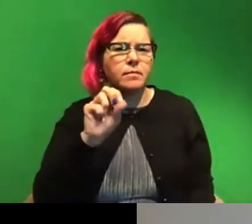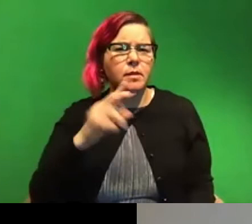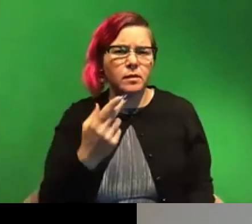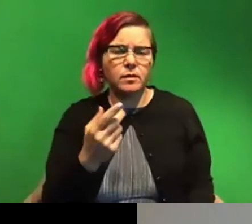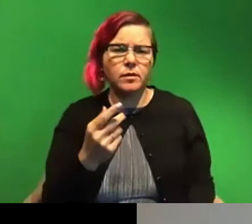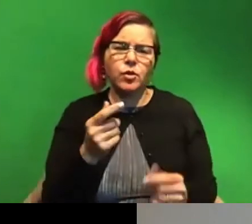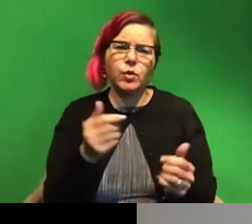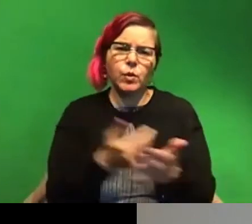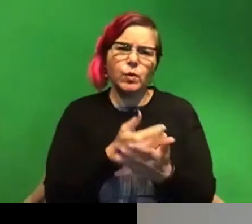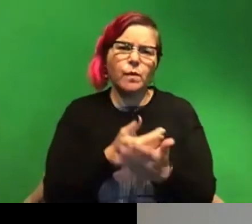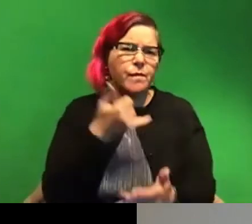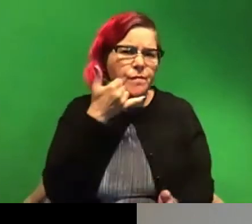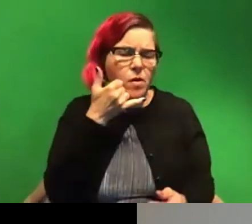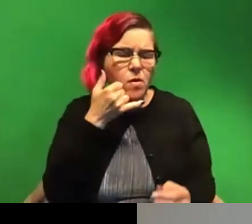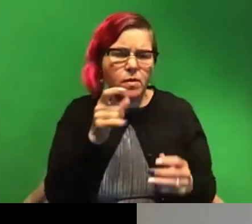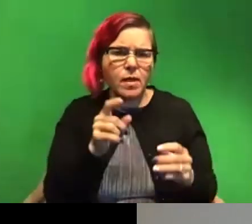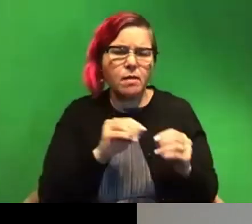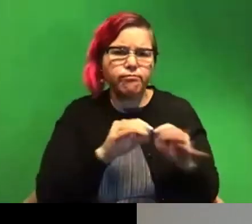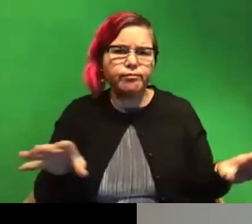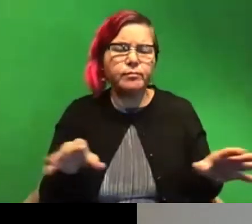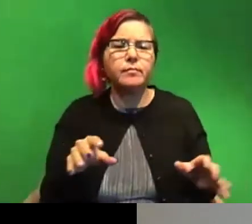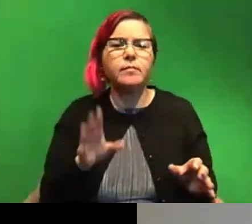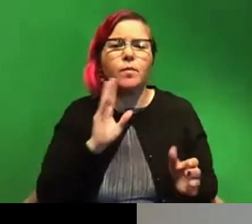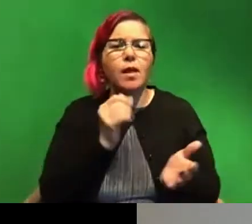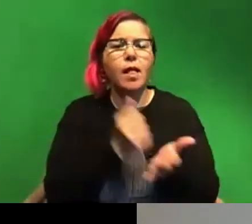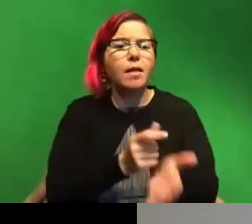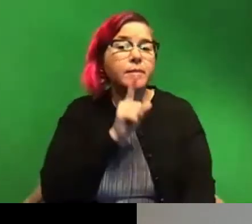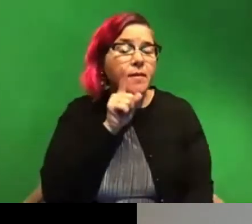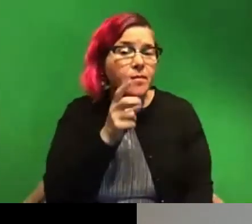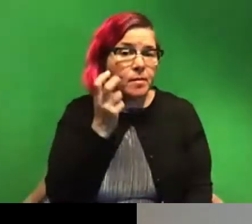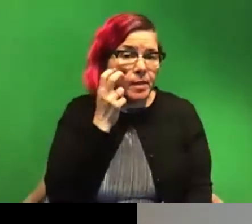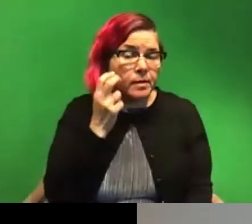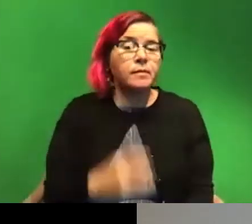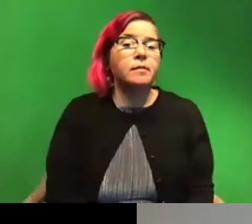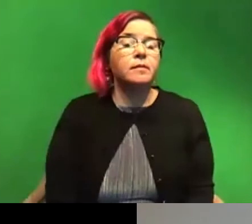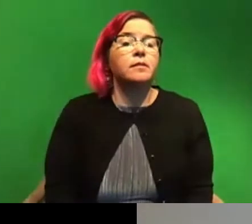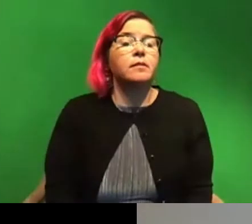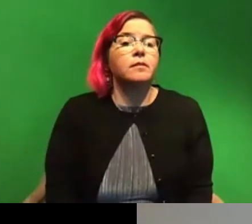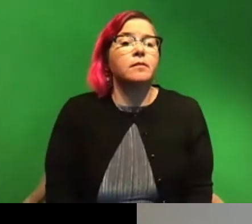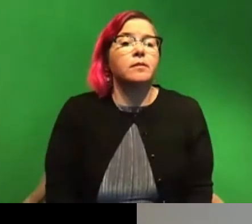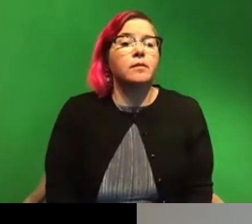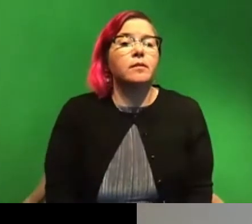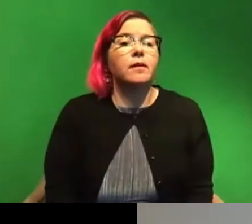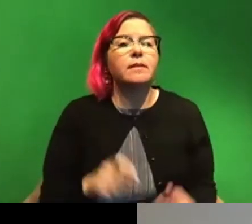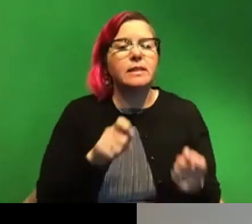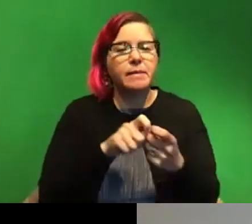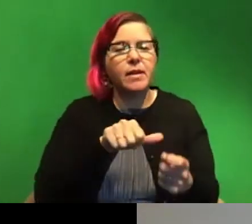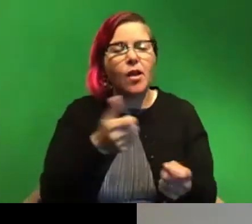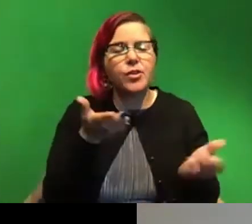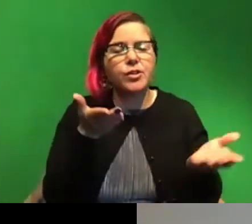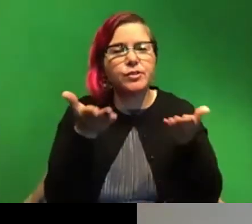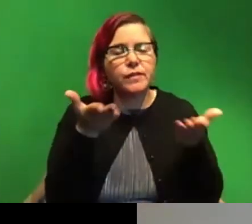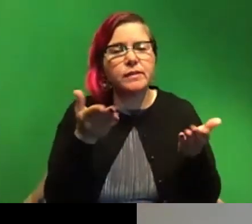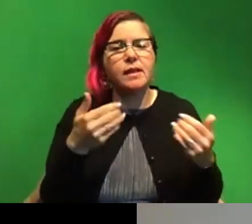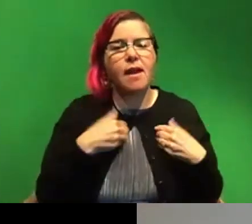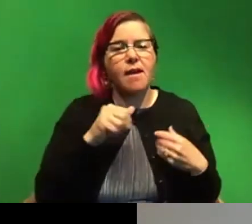come out that helps the deaf and the blind, and there are certain other services that have